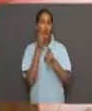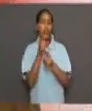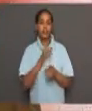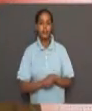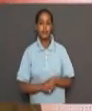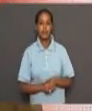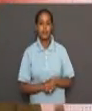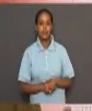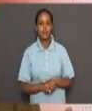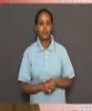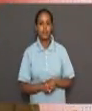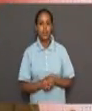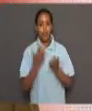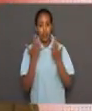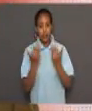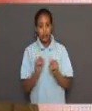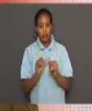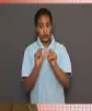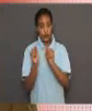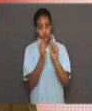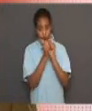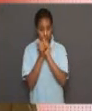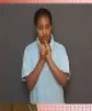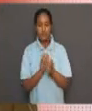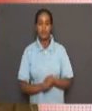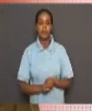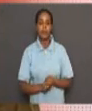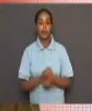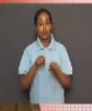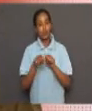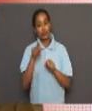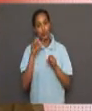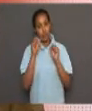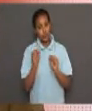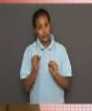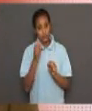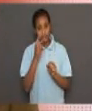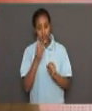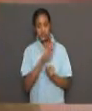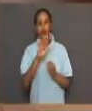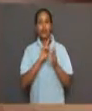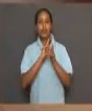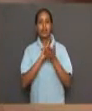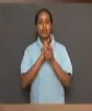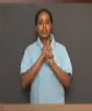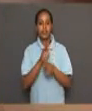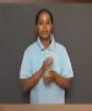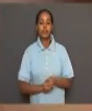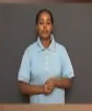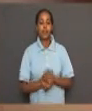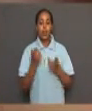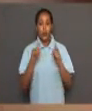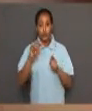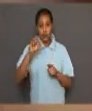correct. Let us go through them together so you can check your answers.